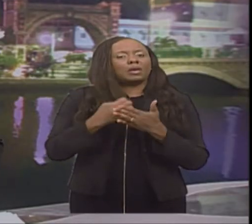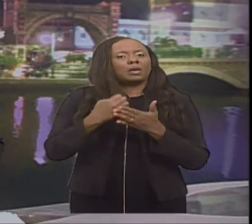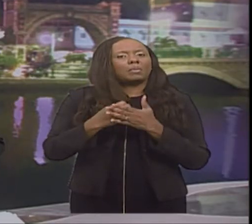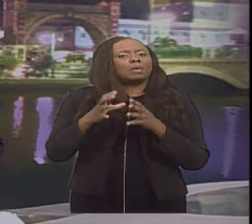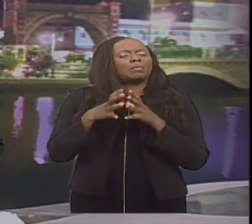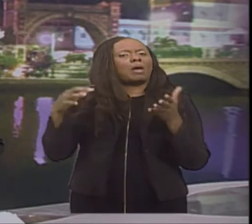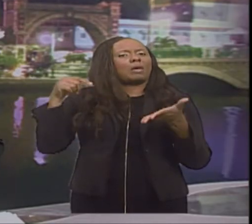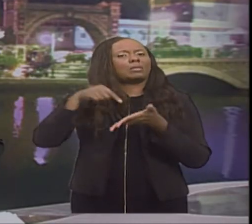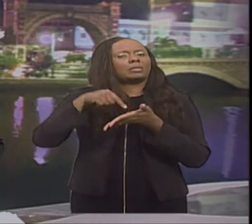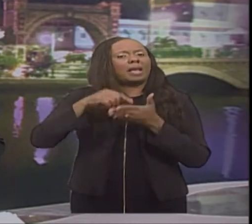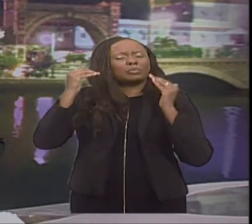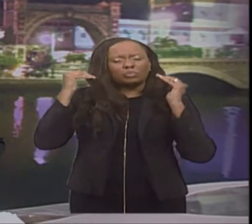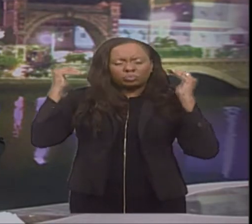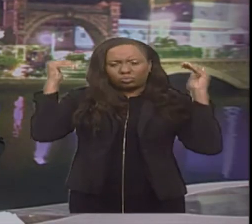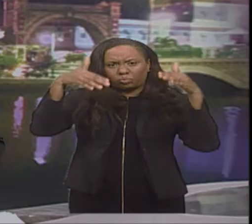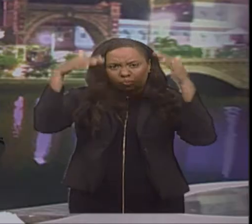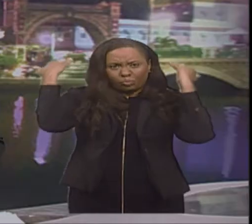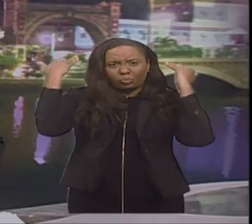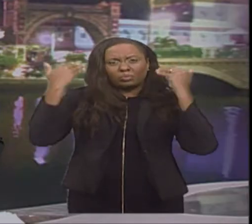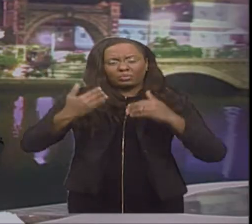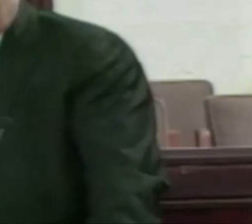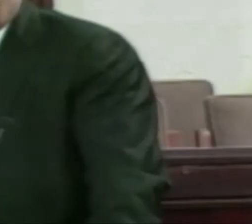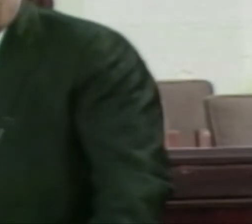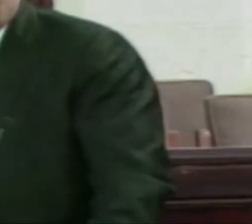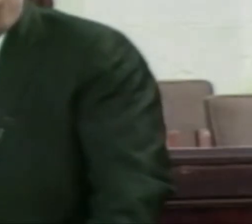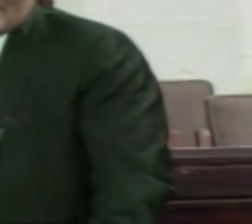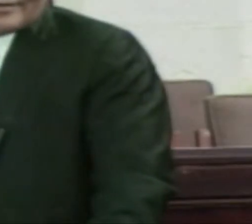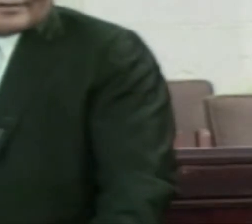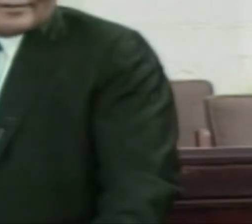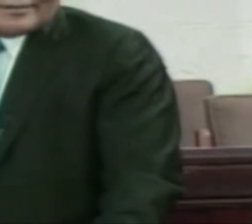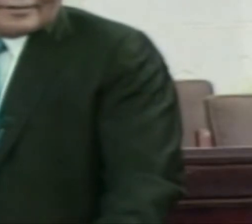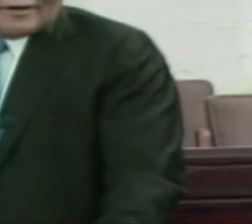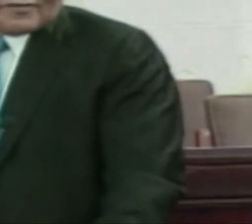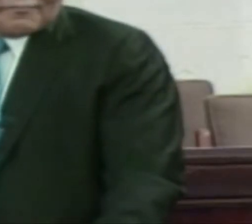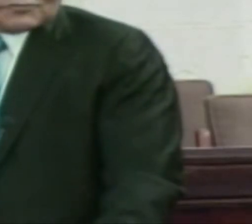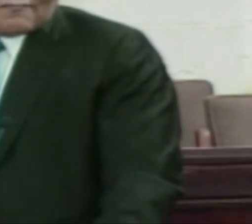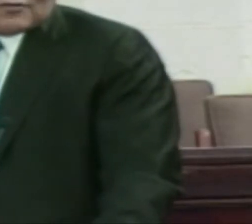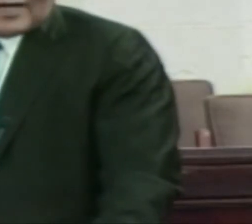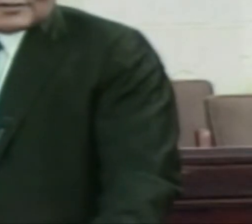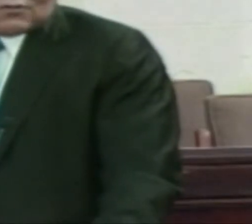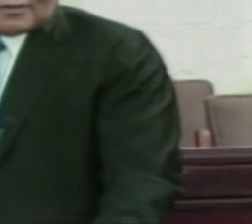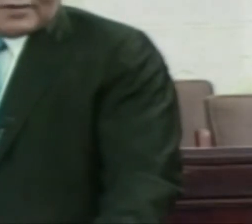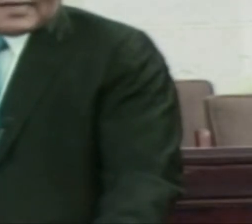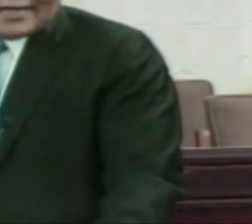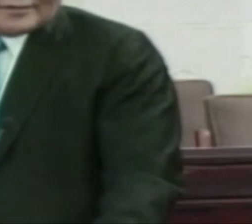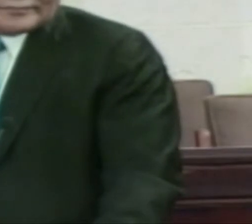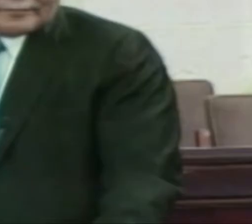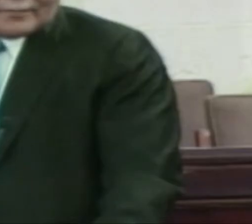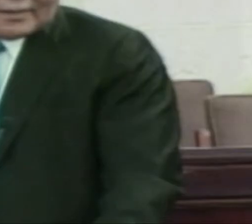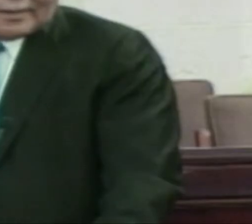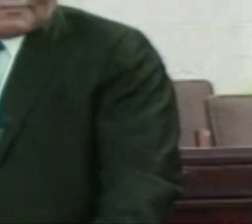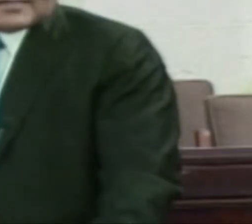country's economic problems. When 60 cents in every dollar of government's revenue has to go to pay debt,